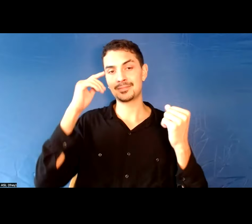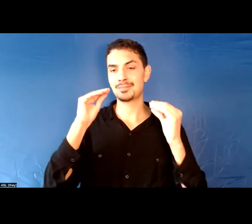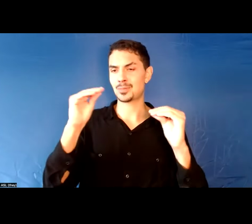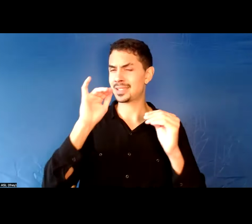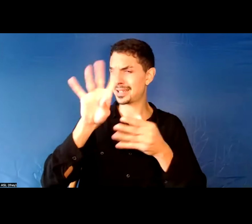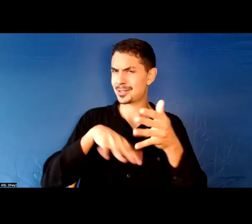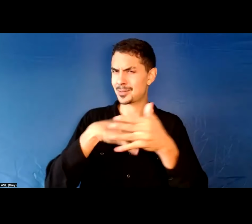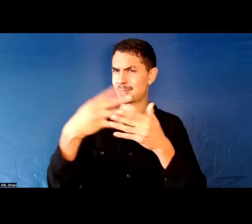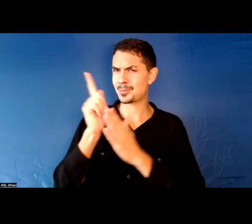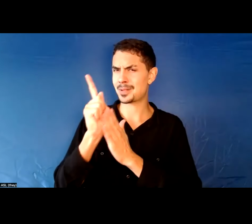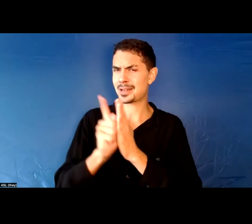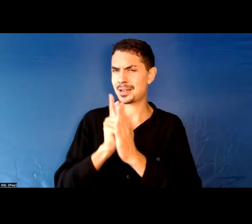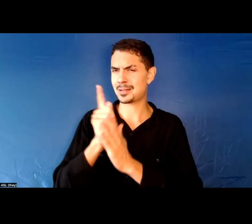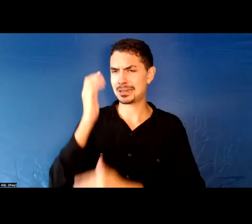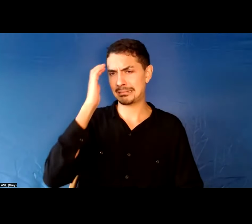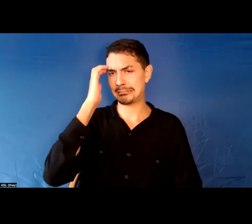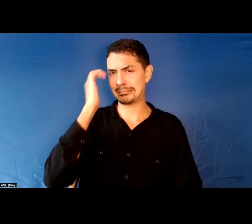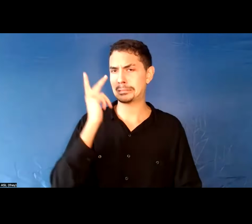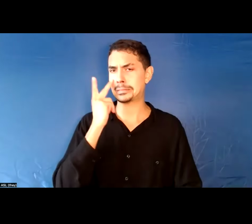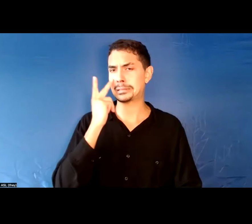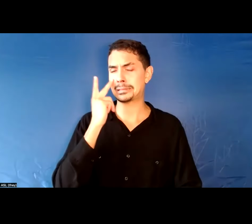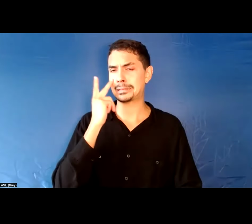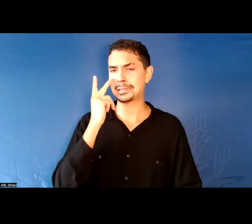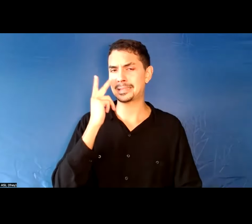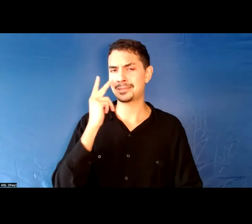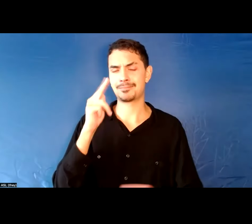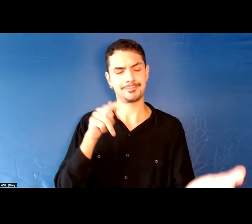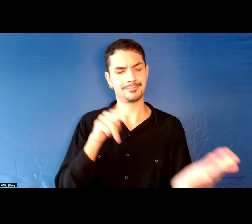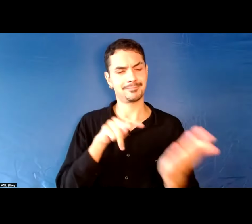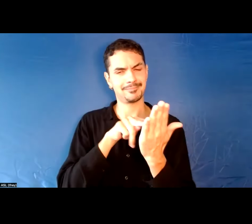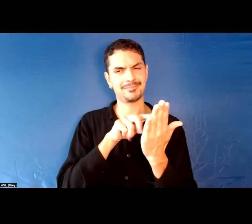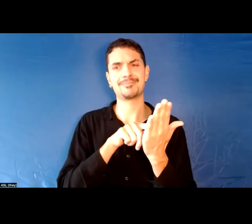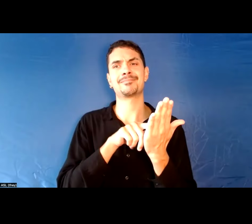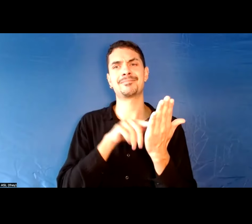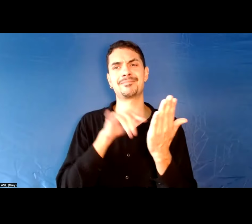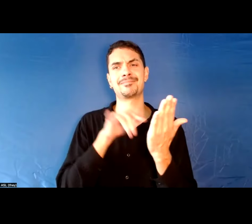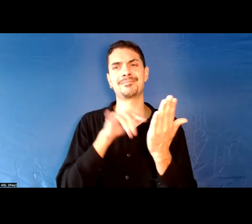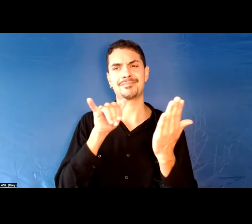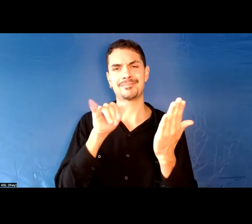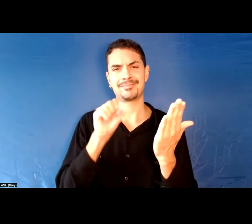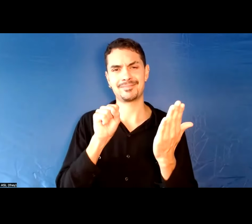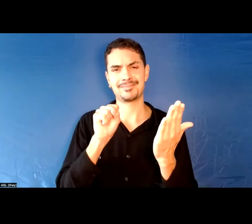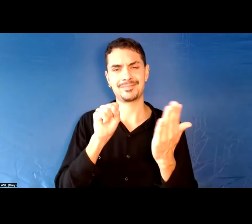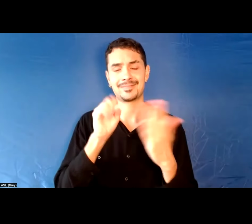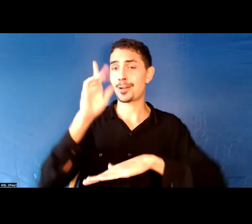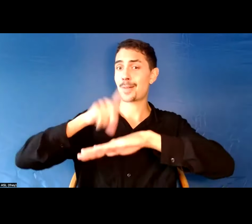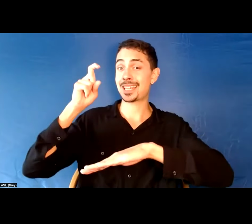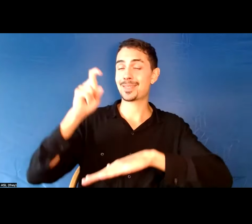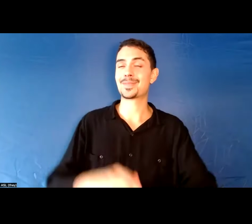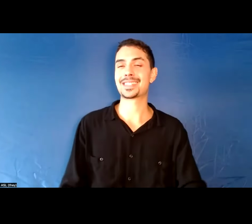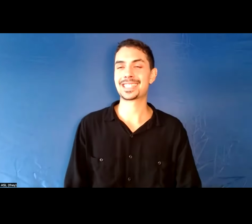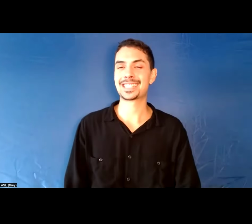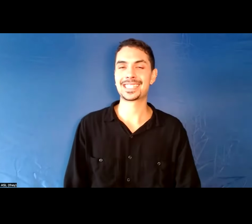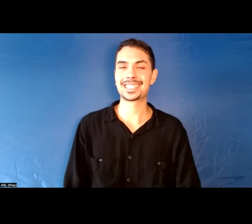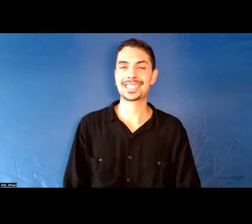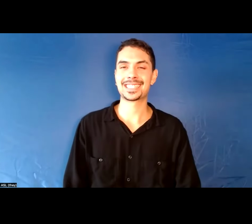1 hour? Let me look here. Yes, it wasn't. Dang, we're right on time. Yeah, wow, you're